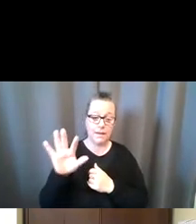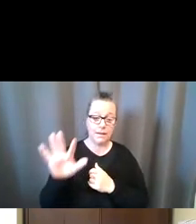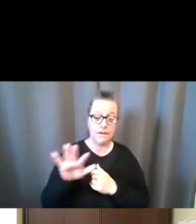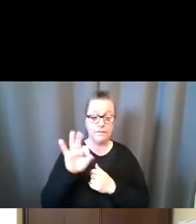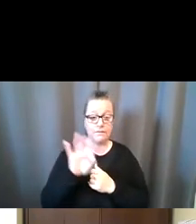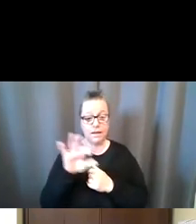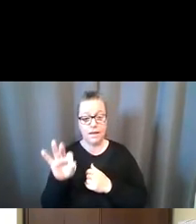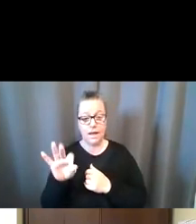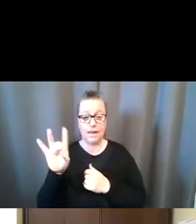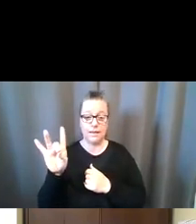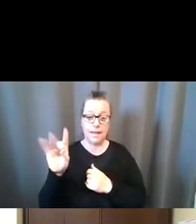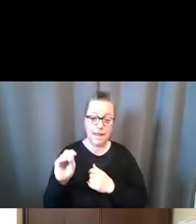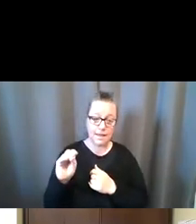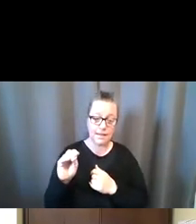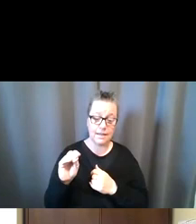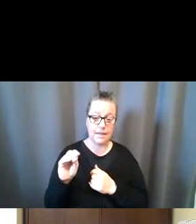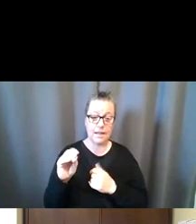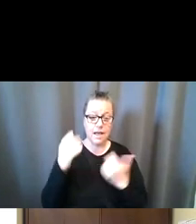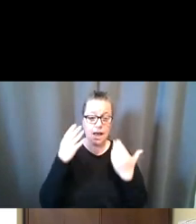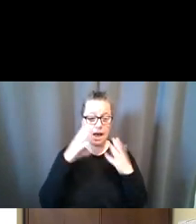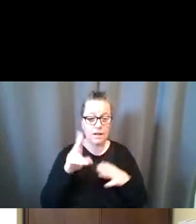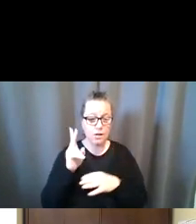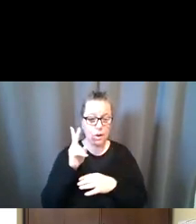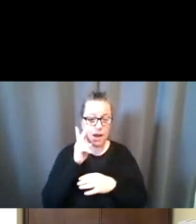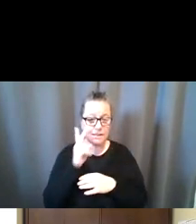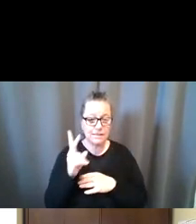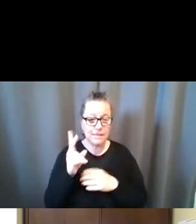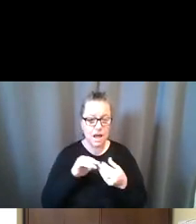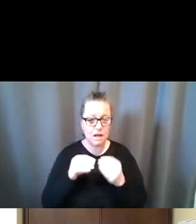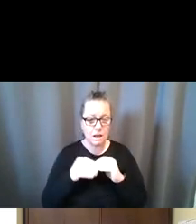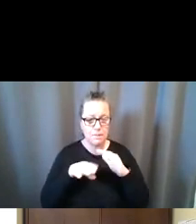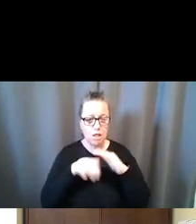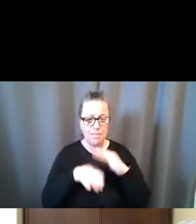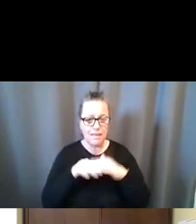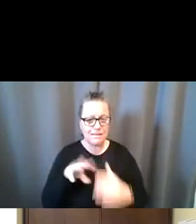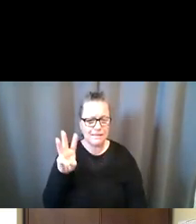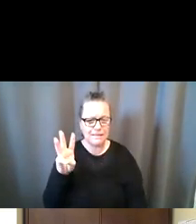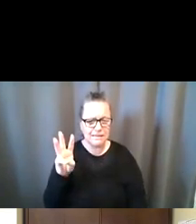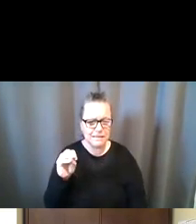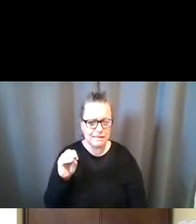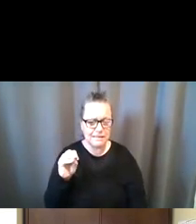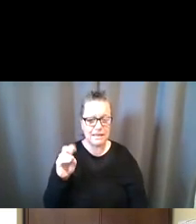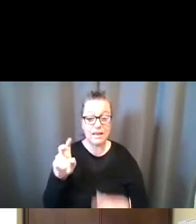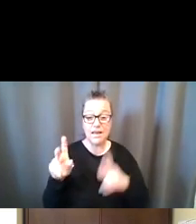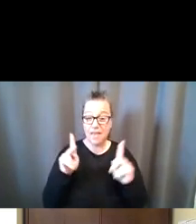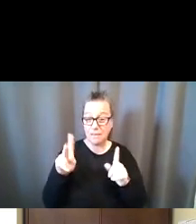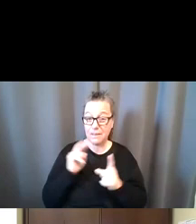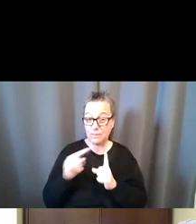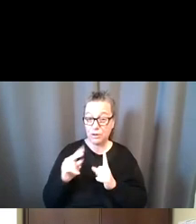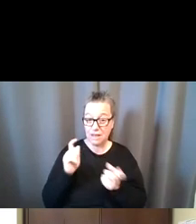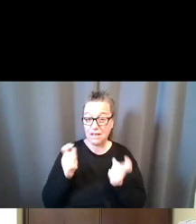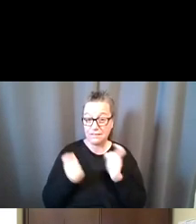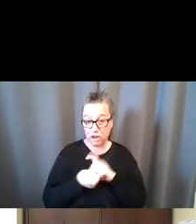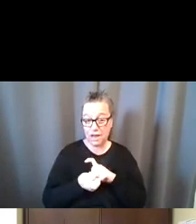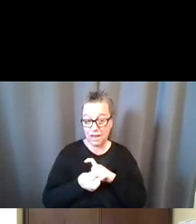99, 80. I don't know that I see a number less than 60. The people side of change is part and